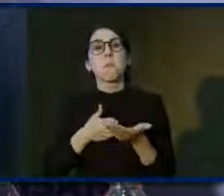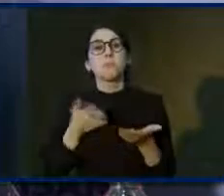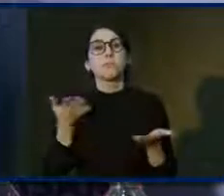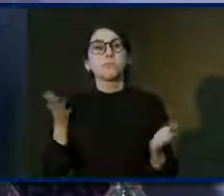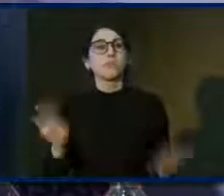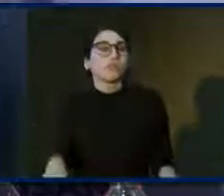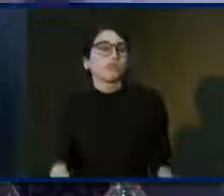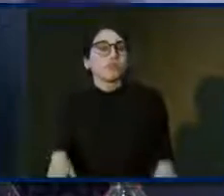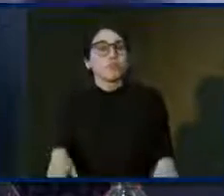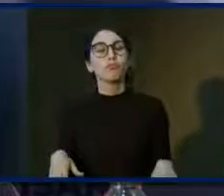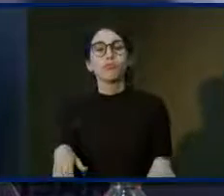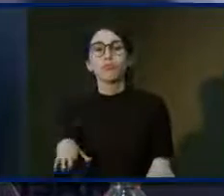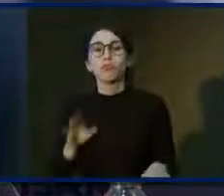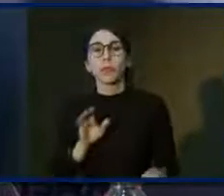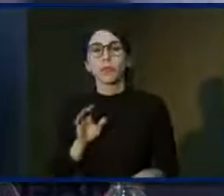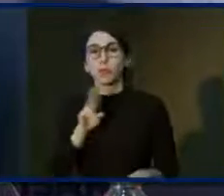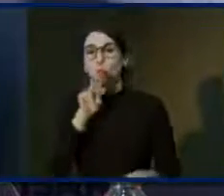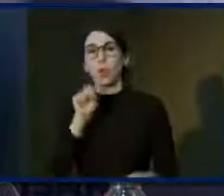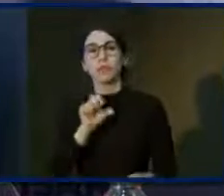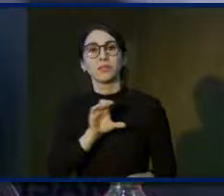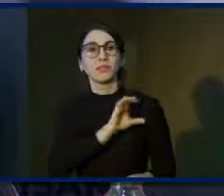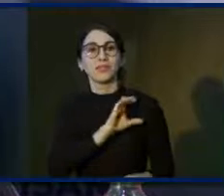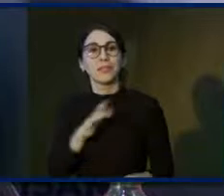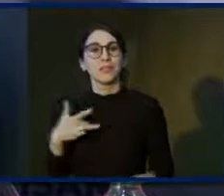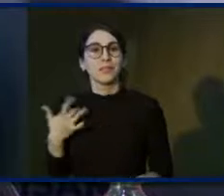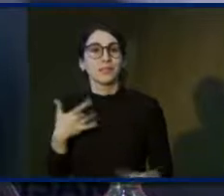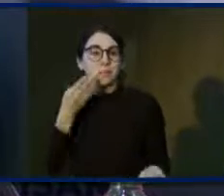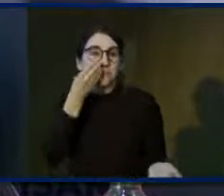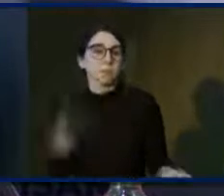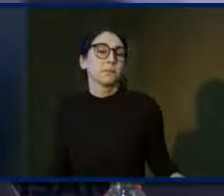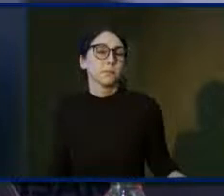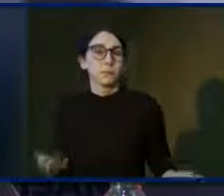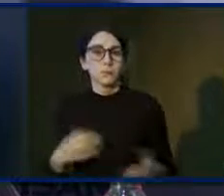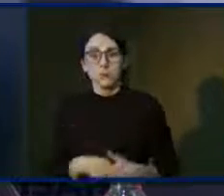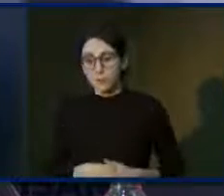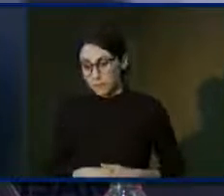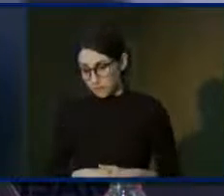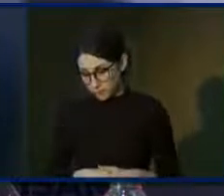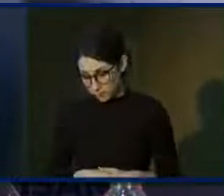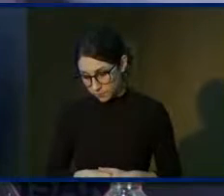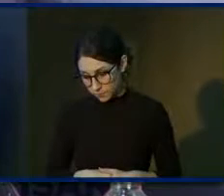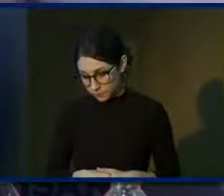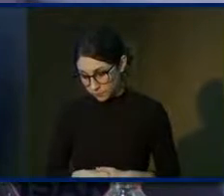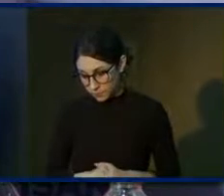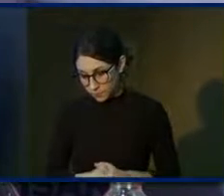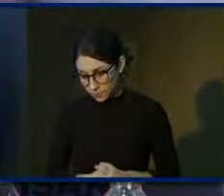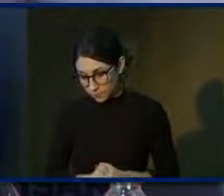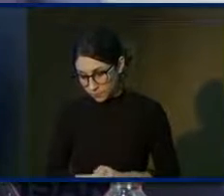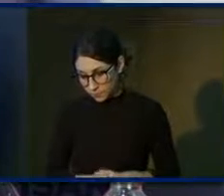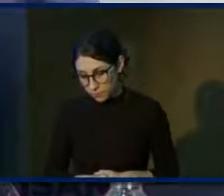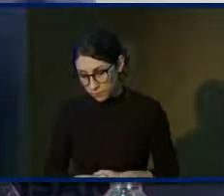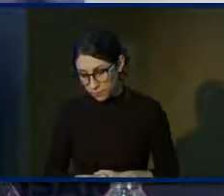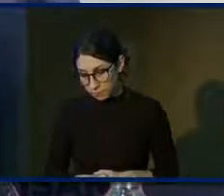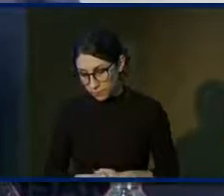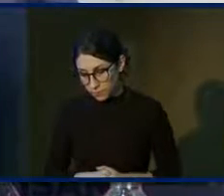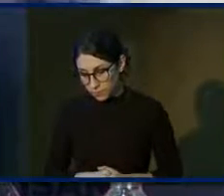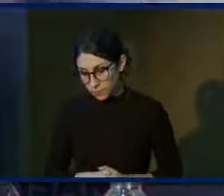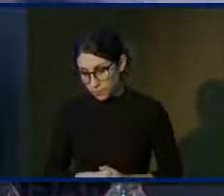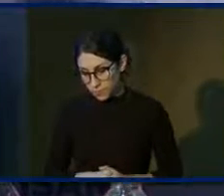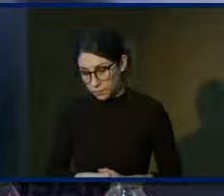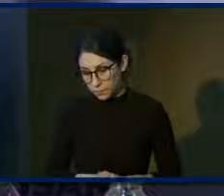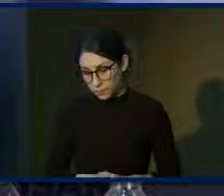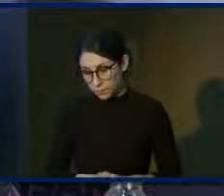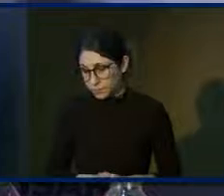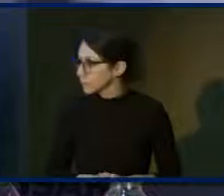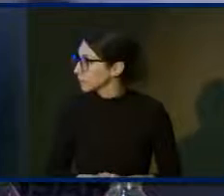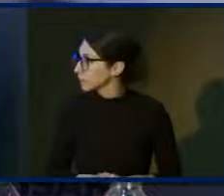among citizens and so forth. You know, I came along when with the understanding that